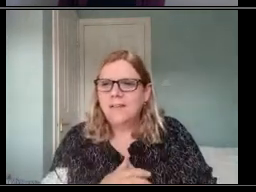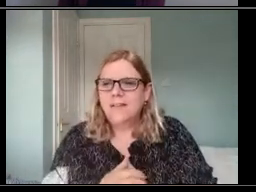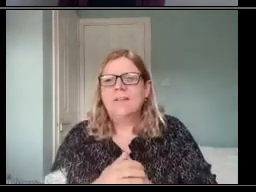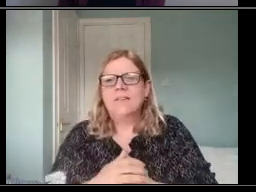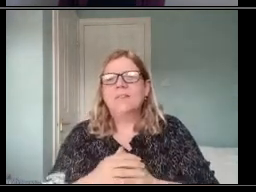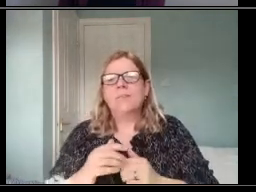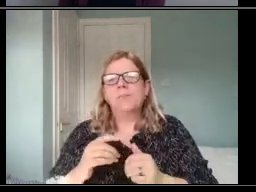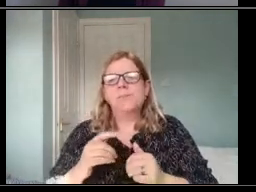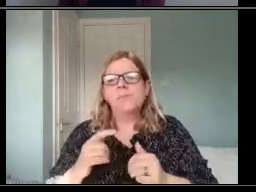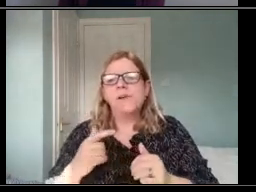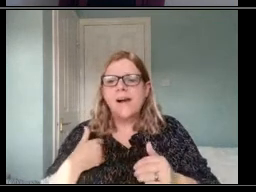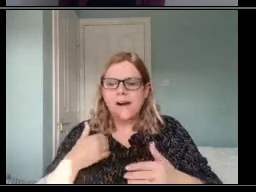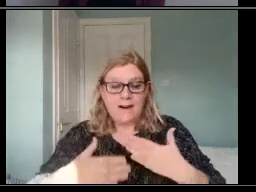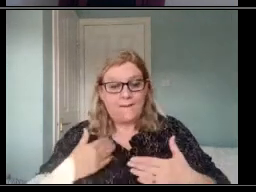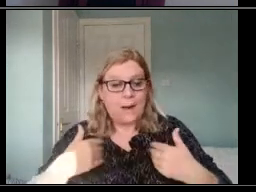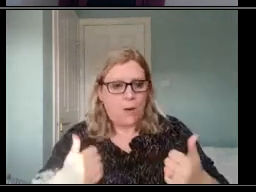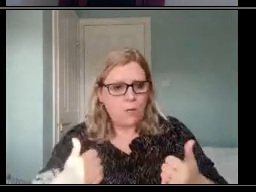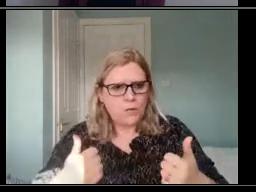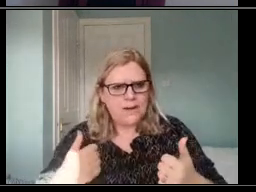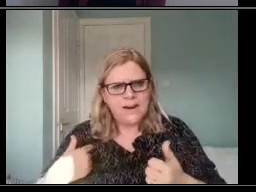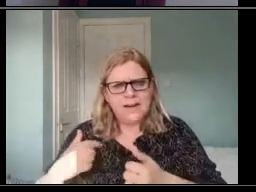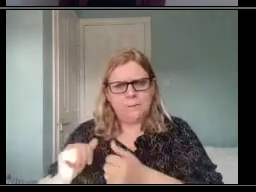it comes down to respecting one another.